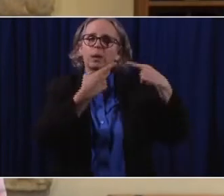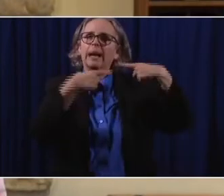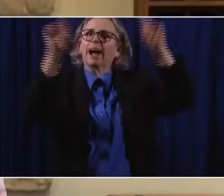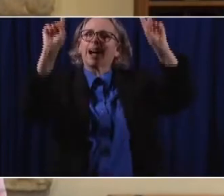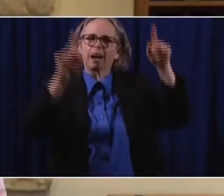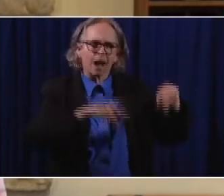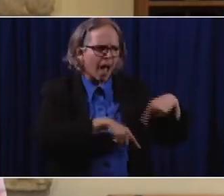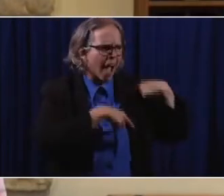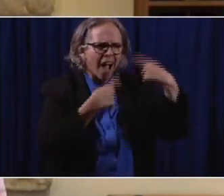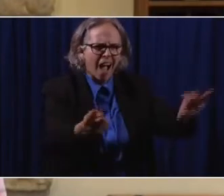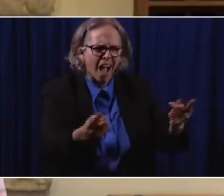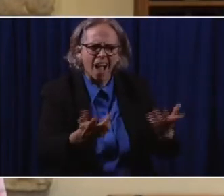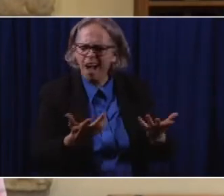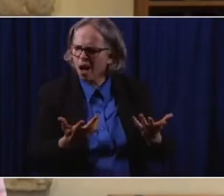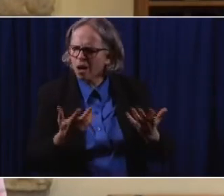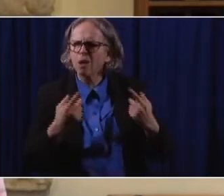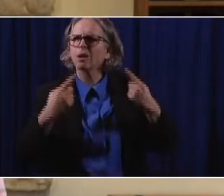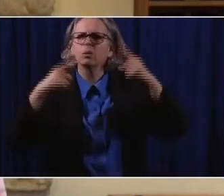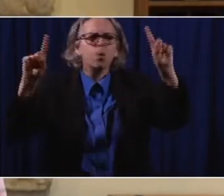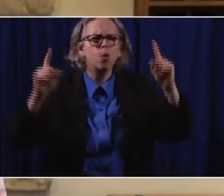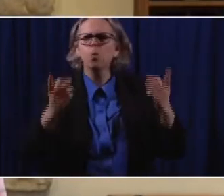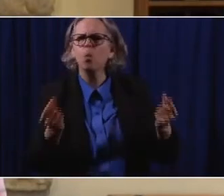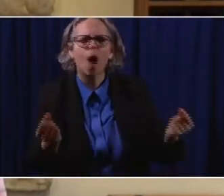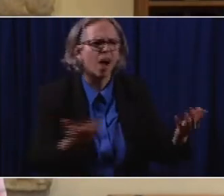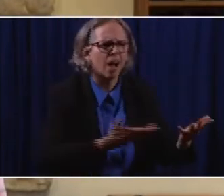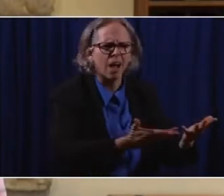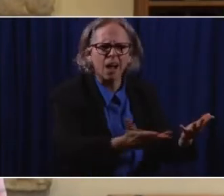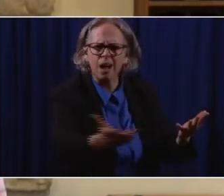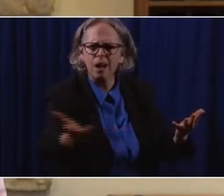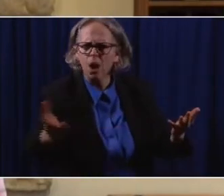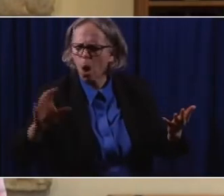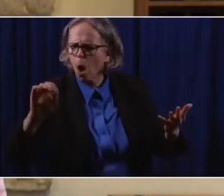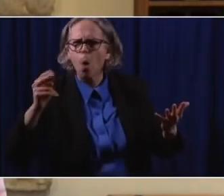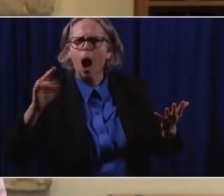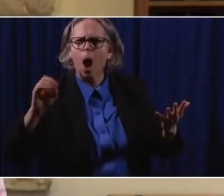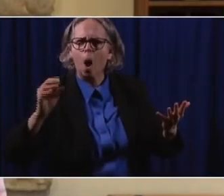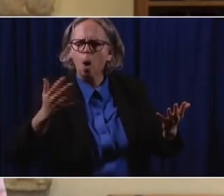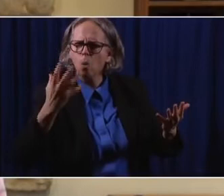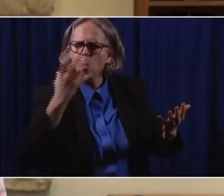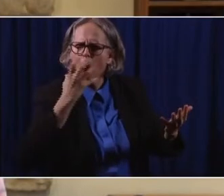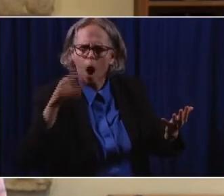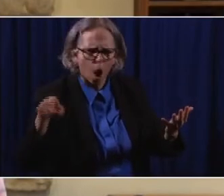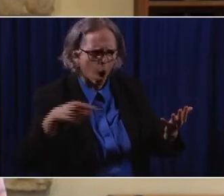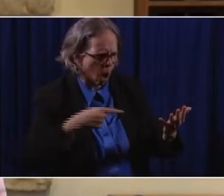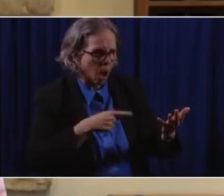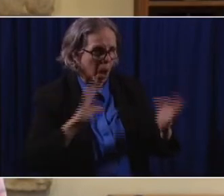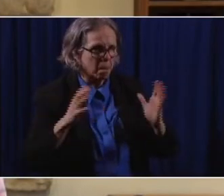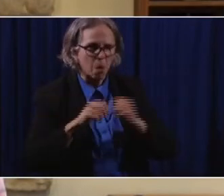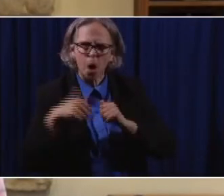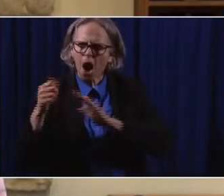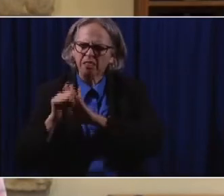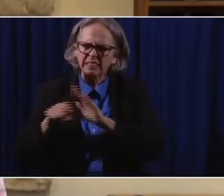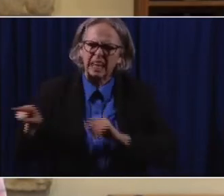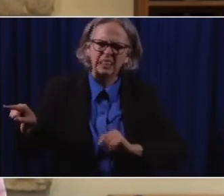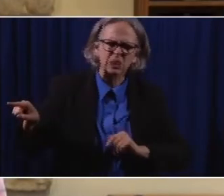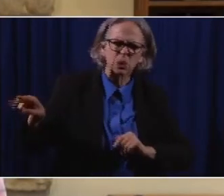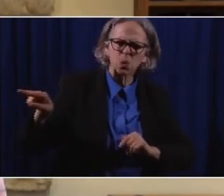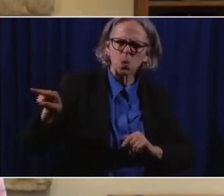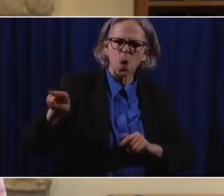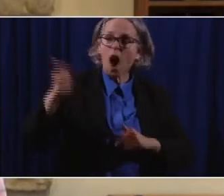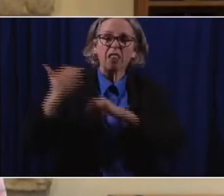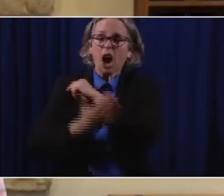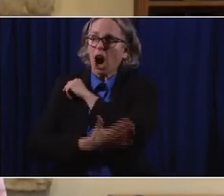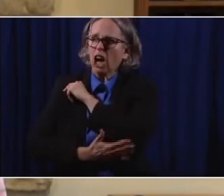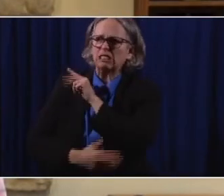compare us with other countries, if you compare us with some other states, we're doing